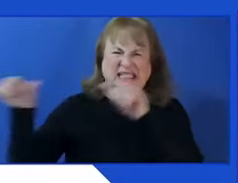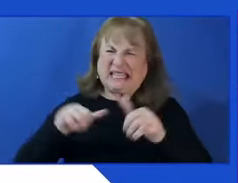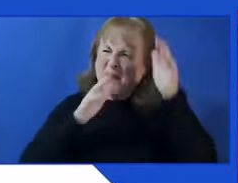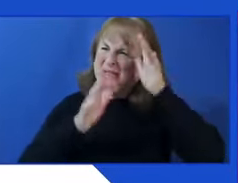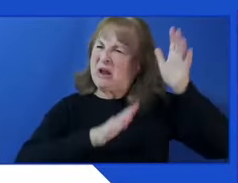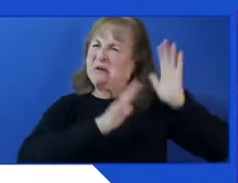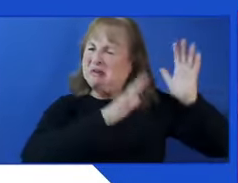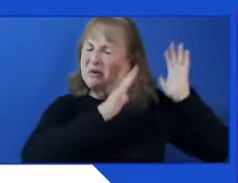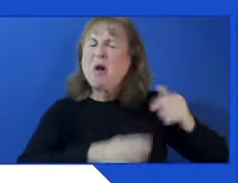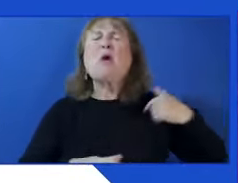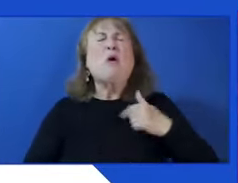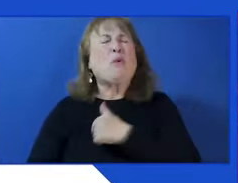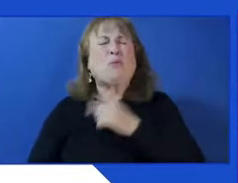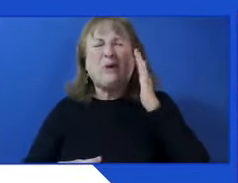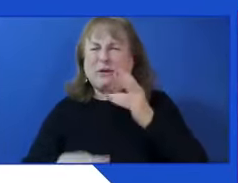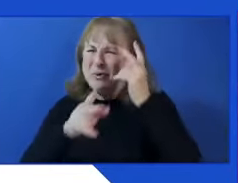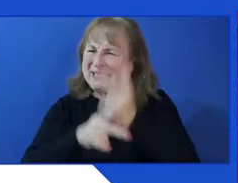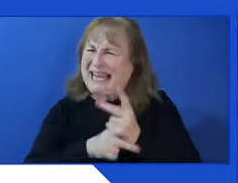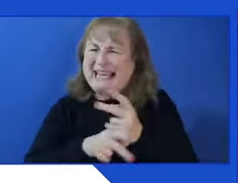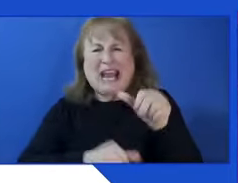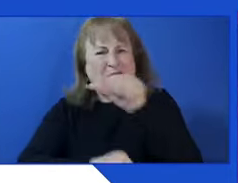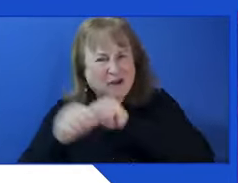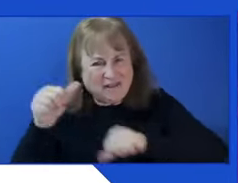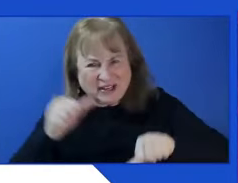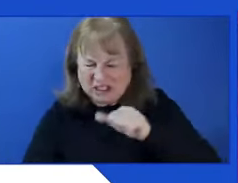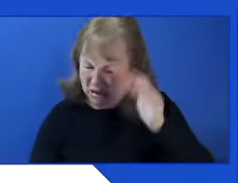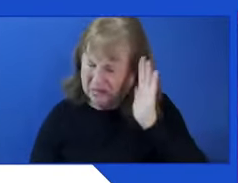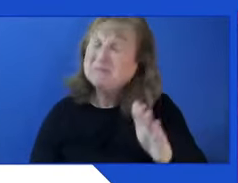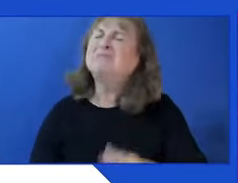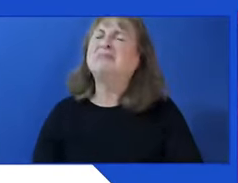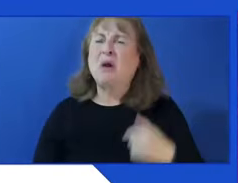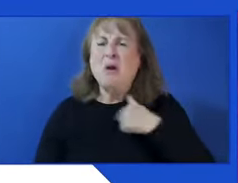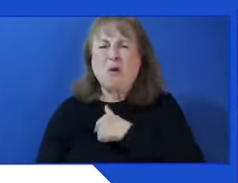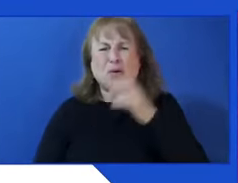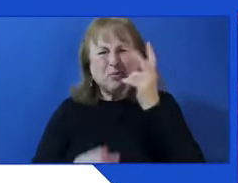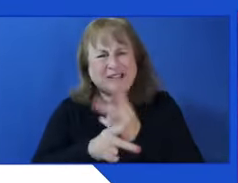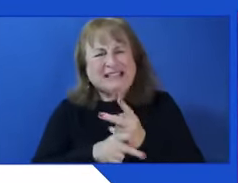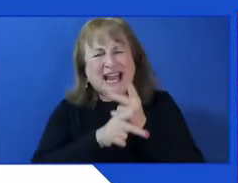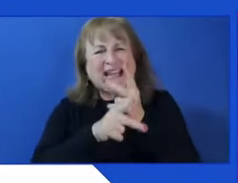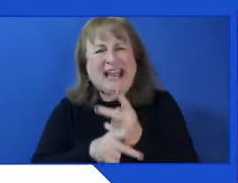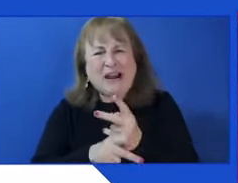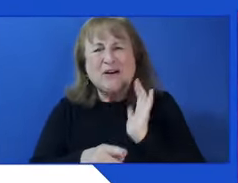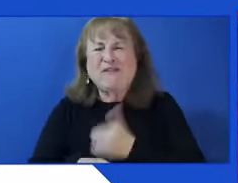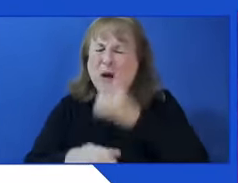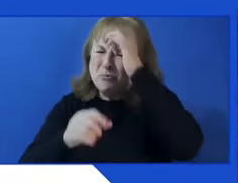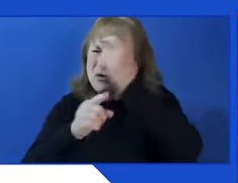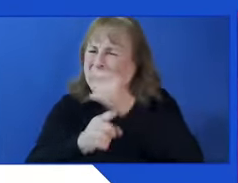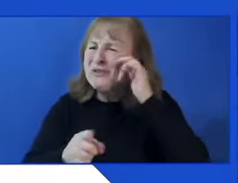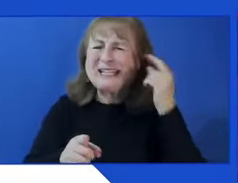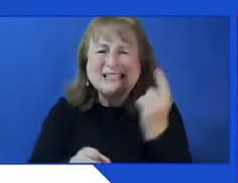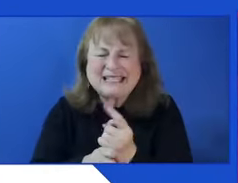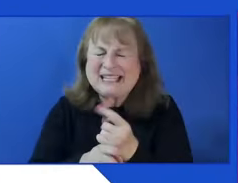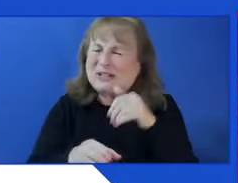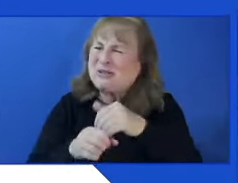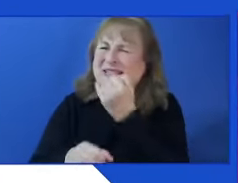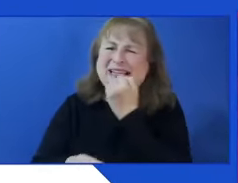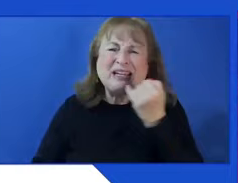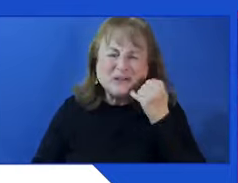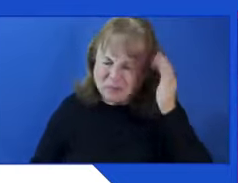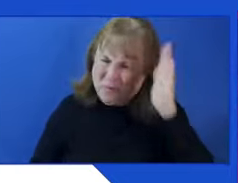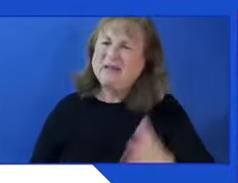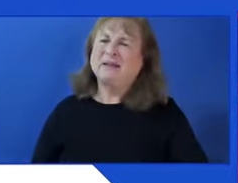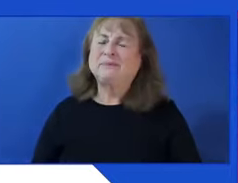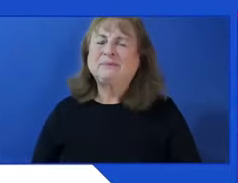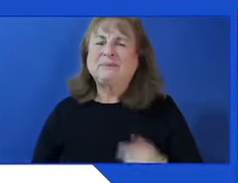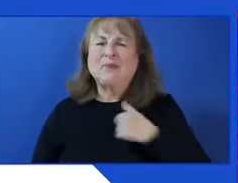We will take care of each other. We will take care of our brothers and sisters in Israel. We